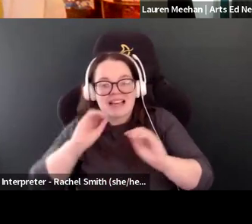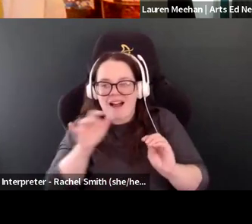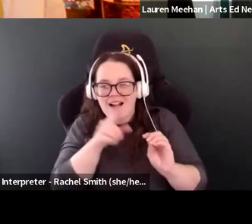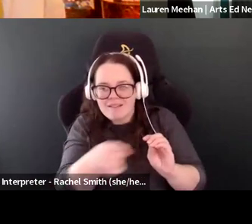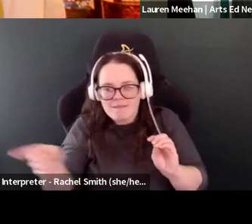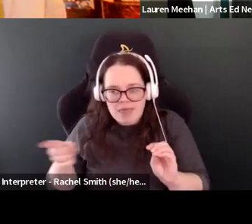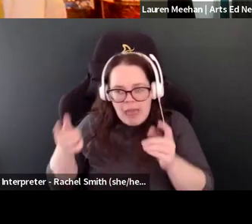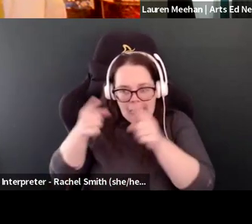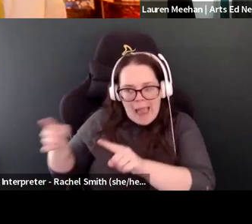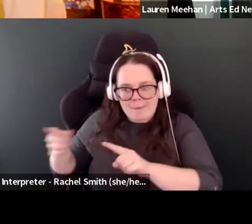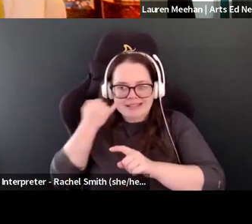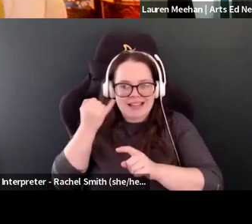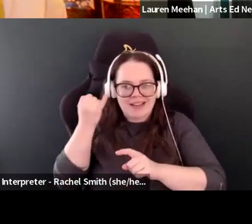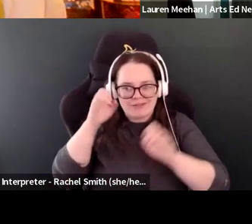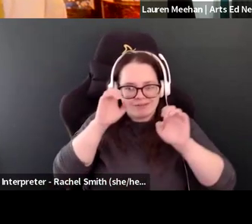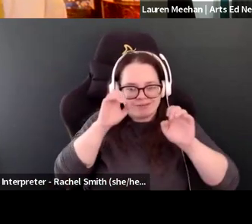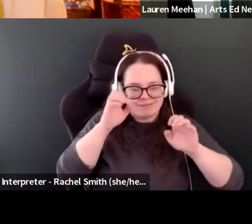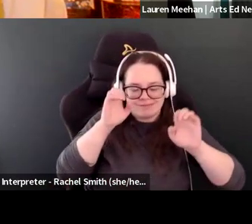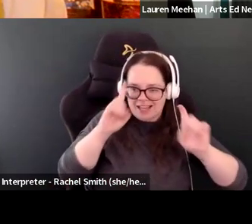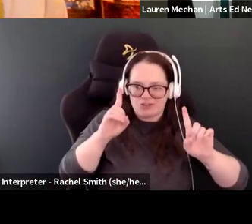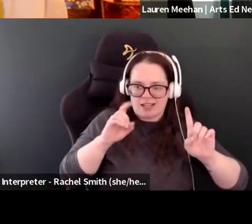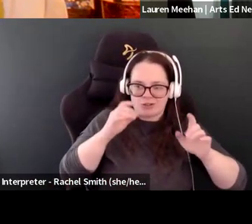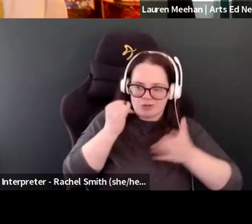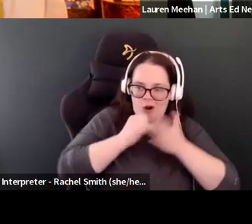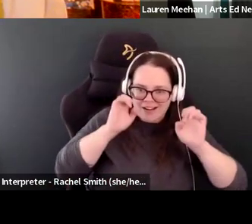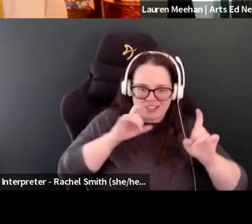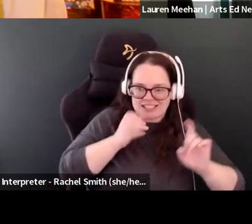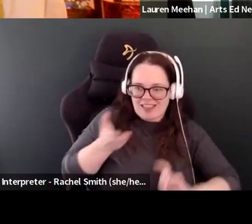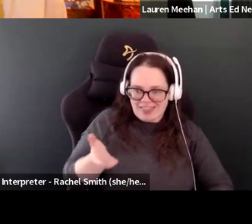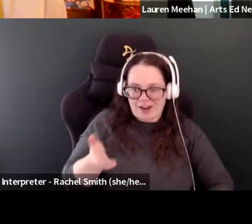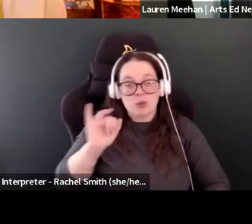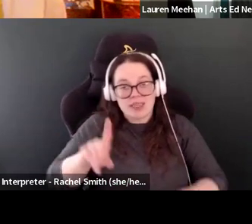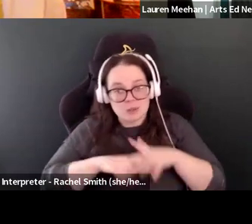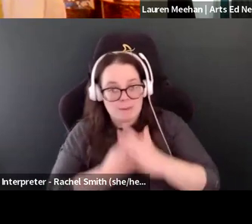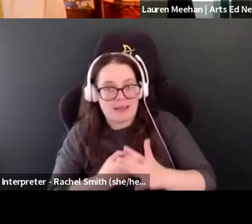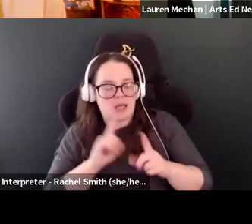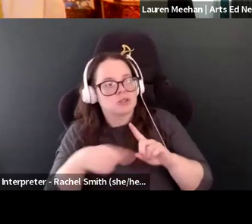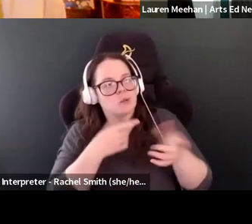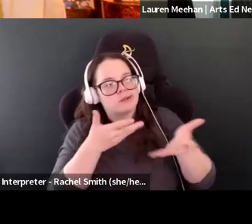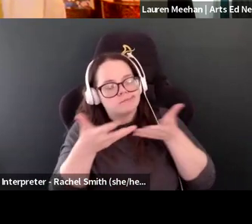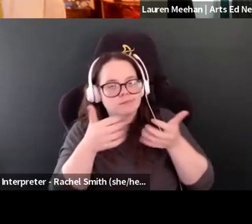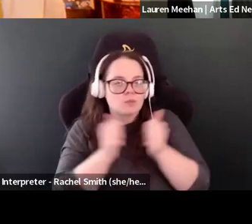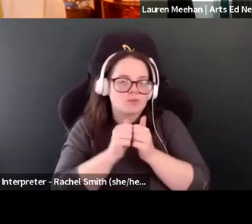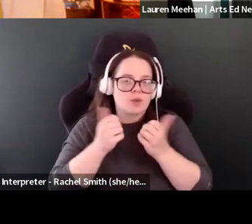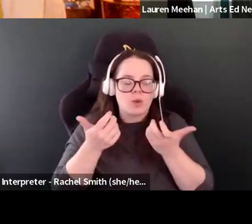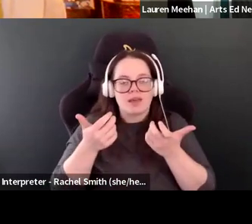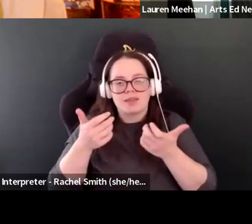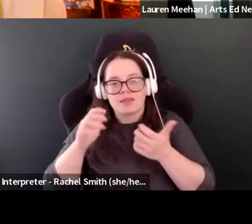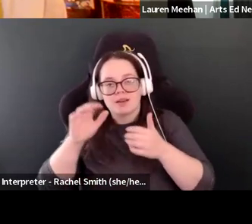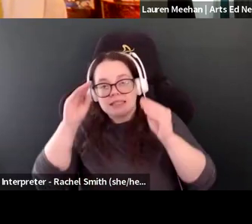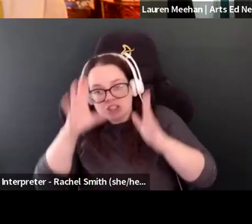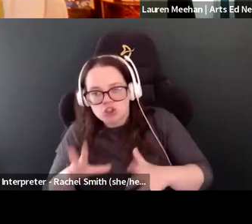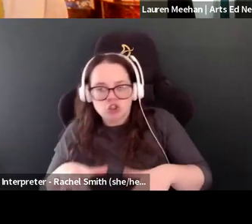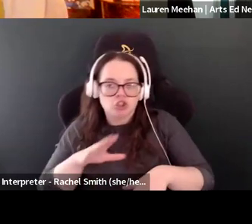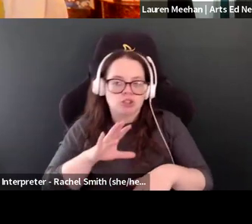So that's really where it all begins. And when you talk to administrators and you talk to, you know, community members, you talk to legislators, I think everyone